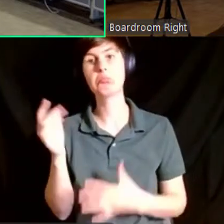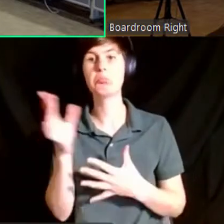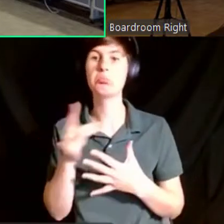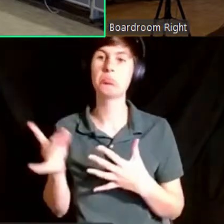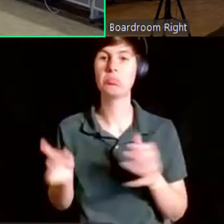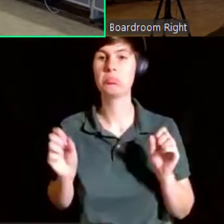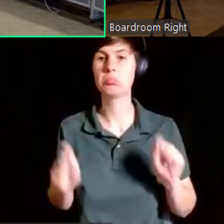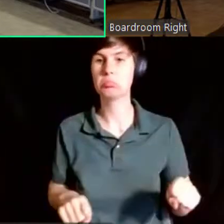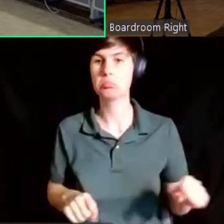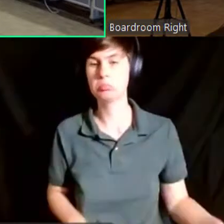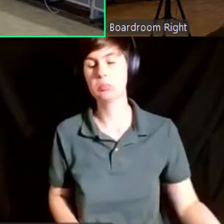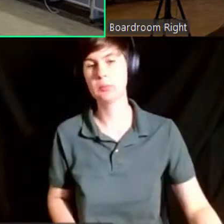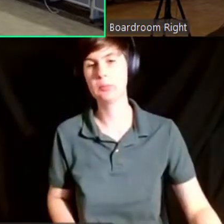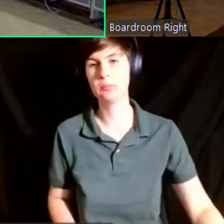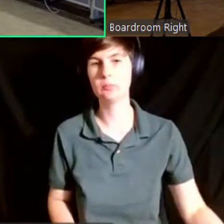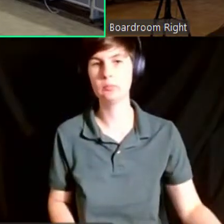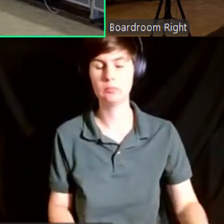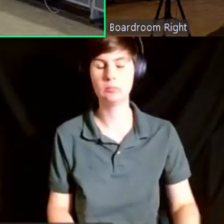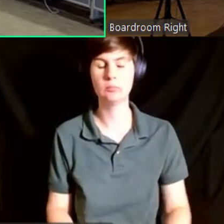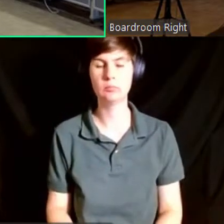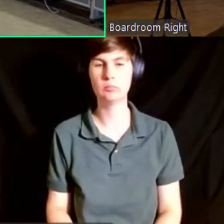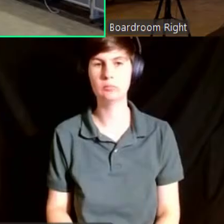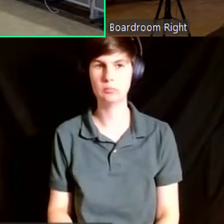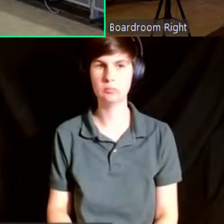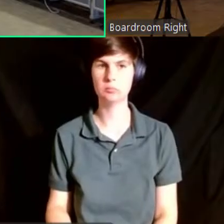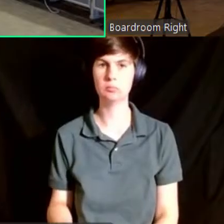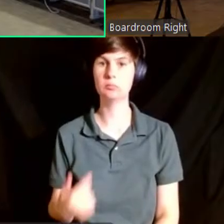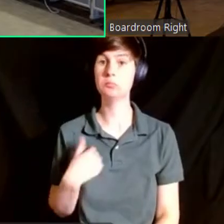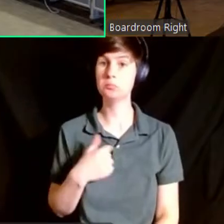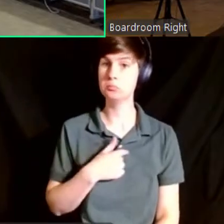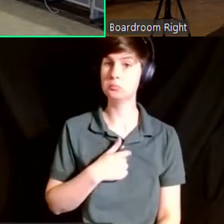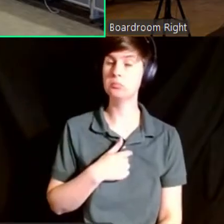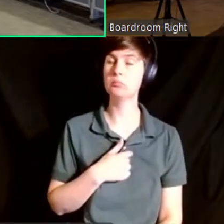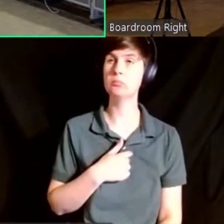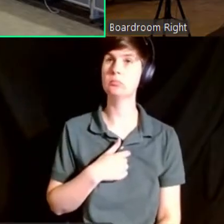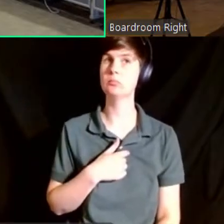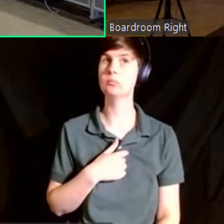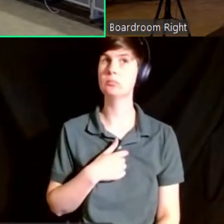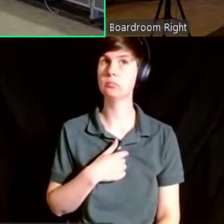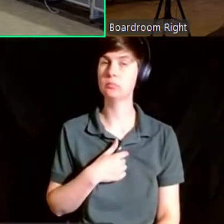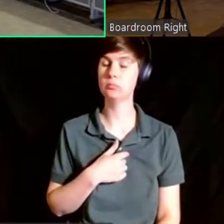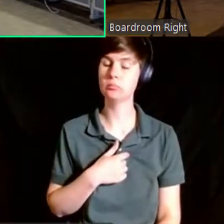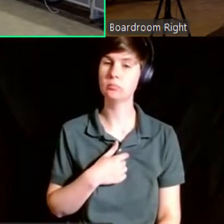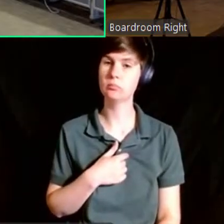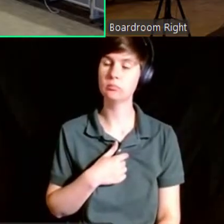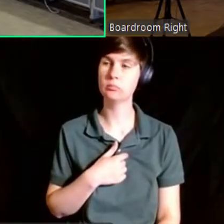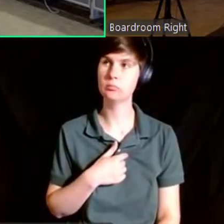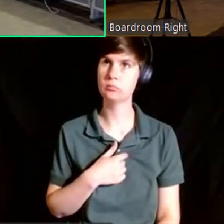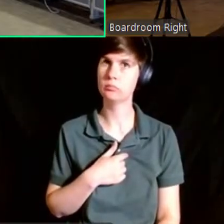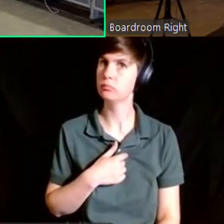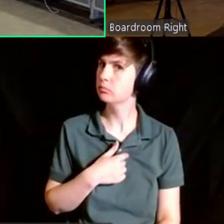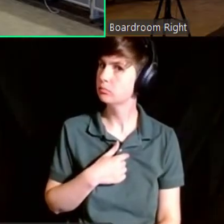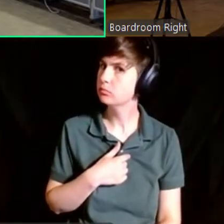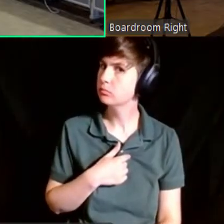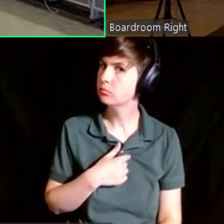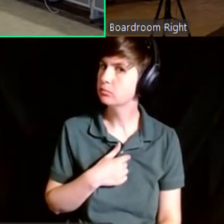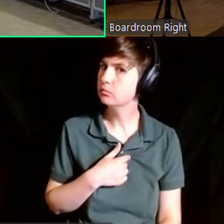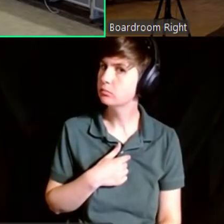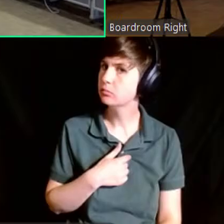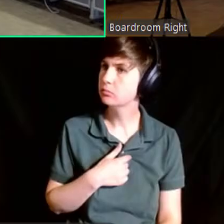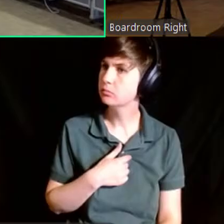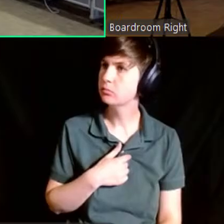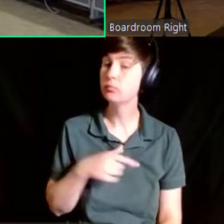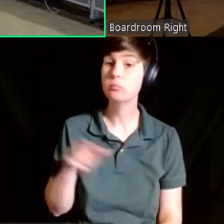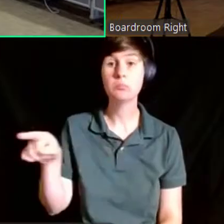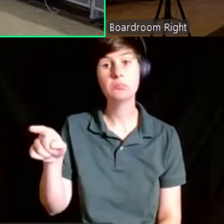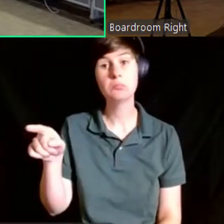we can ask CDOT if they're considering that they're on next. They're next. So we can bug them about